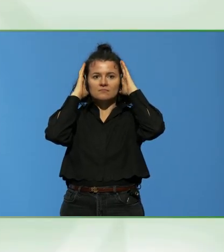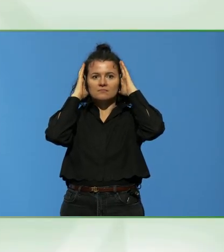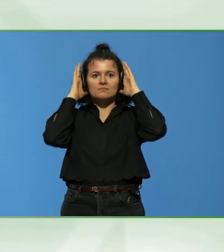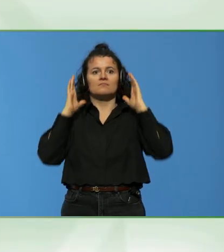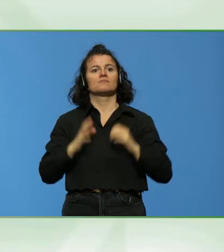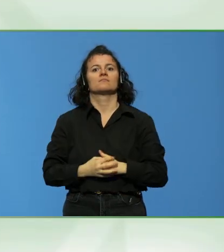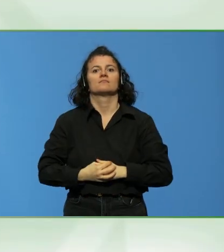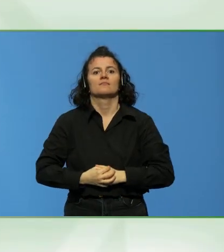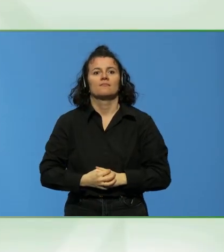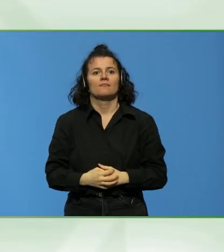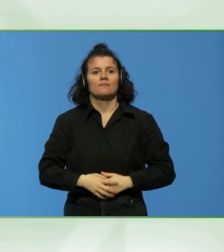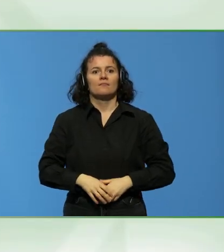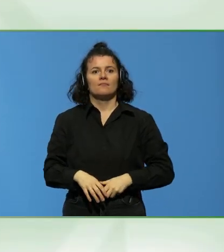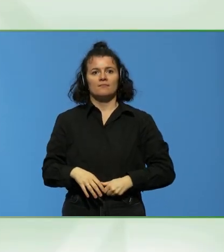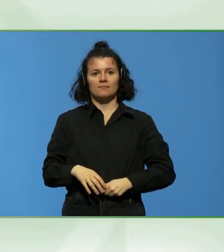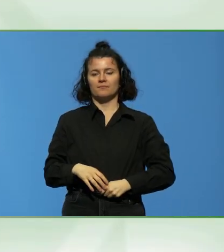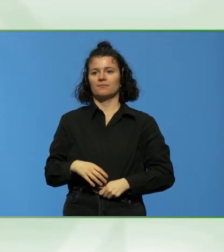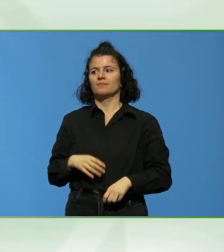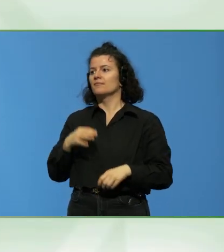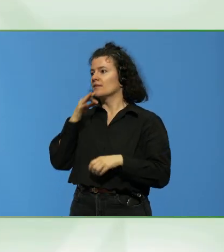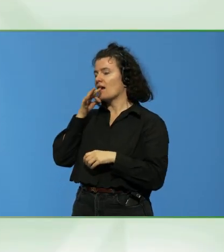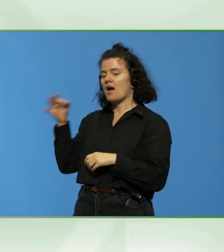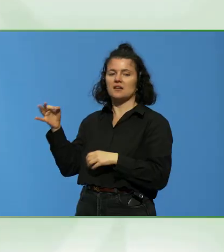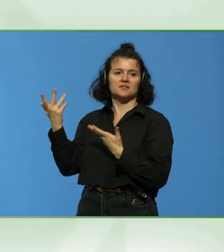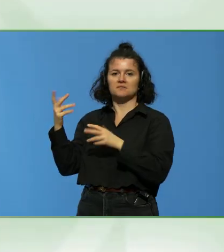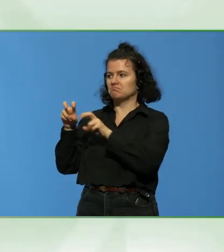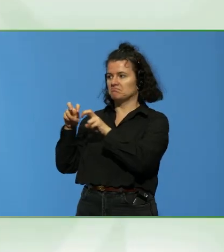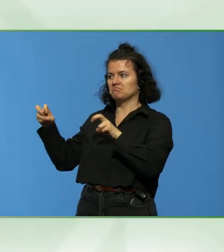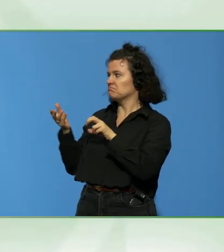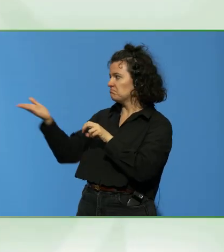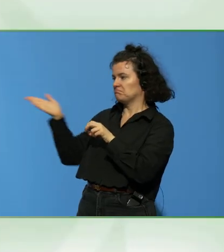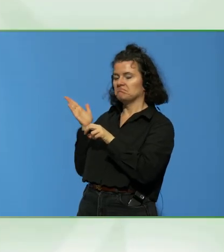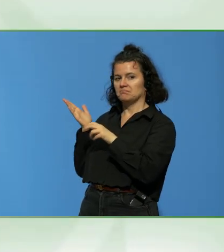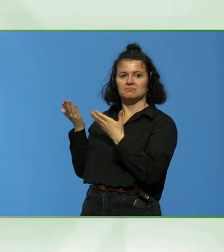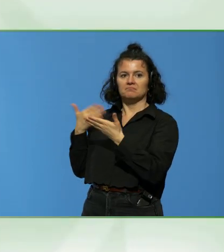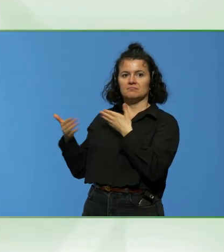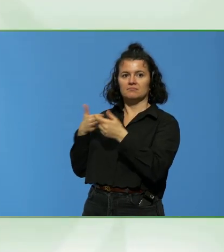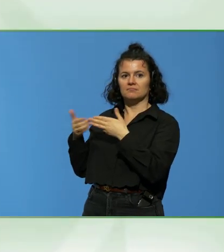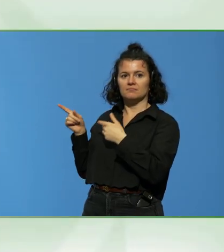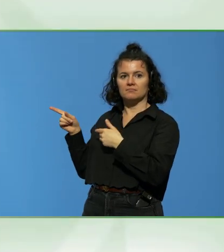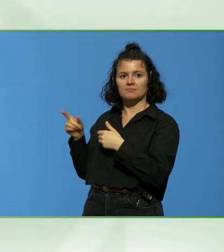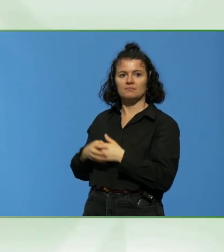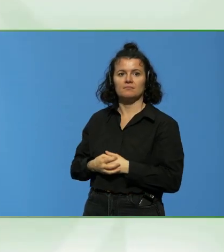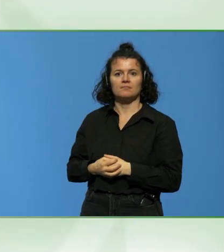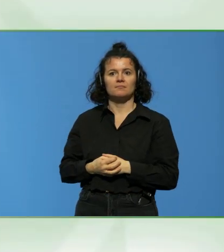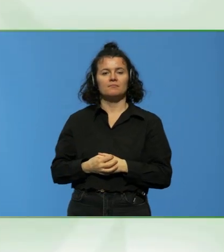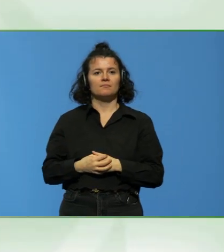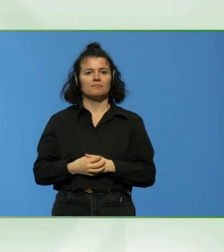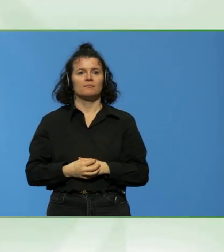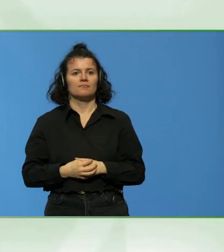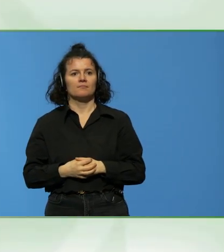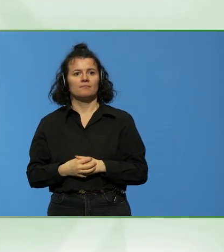Question is for any panelists. It's good that some of you in your countries have representation in